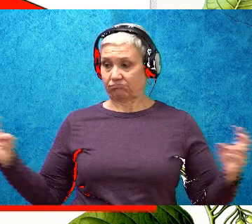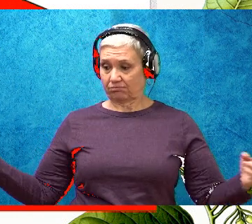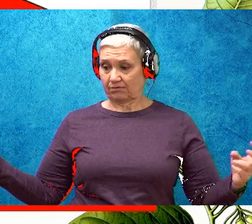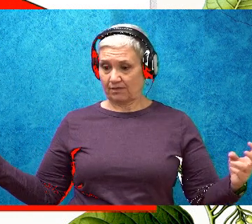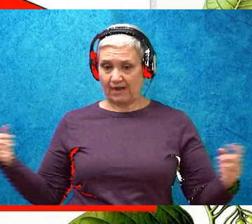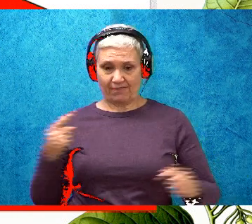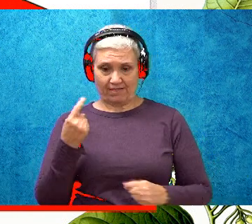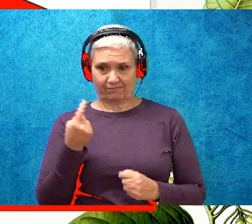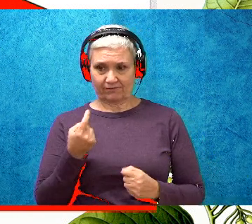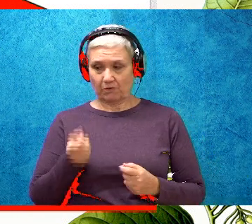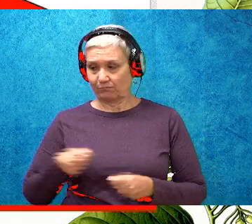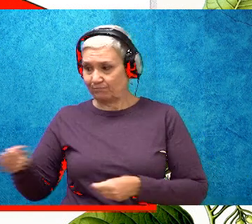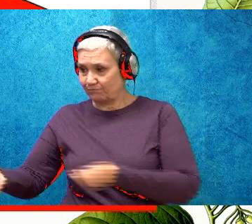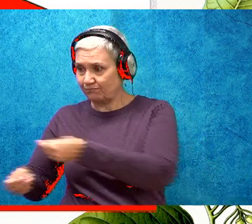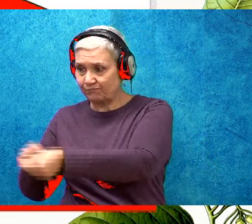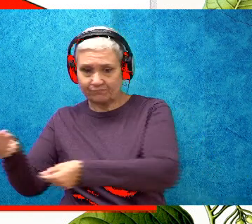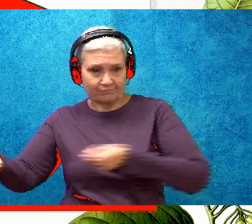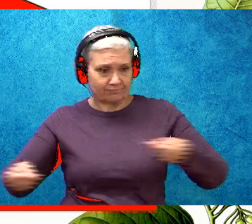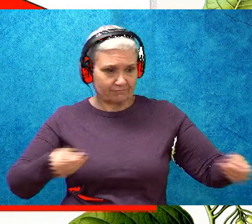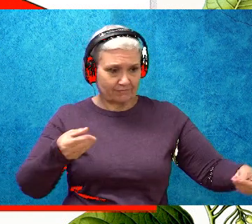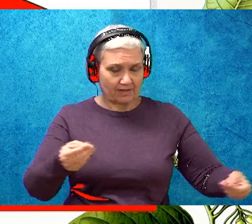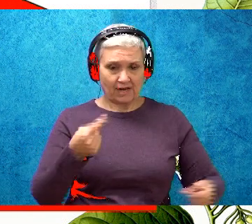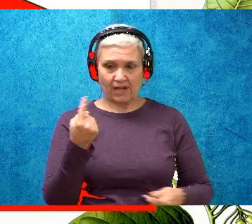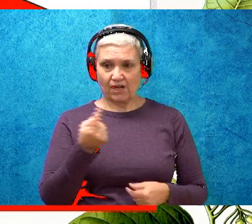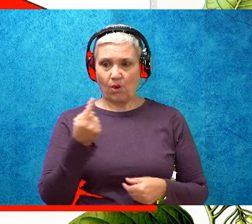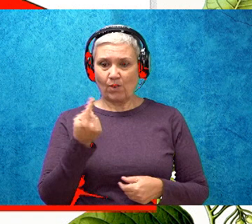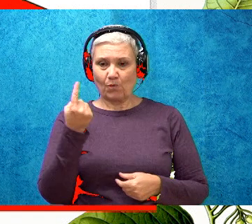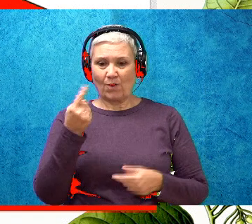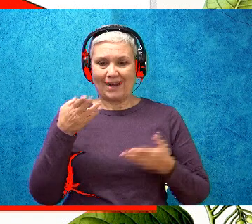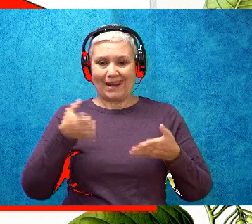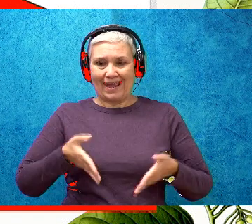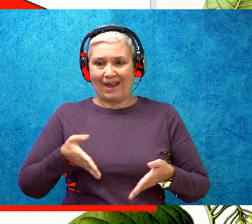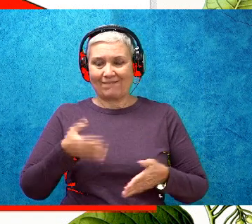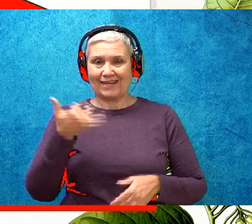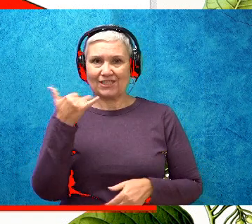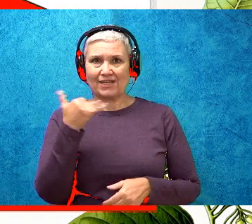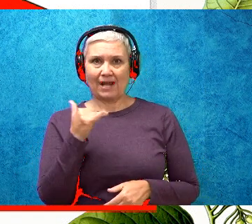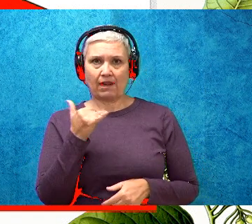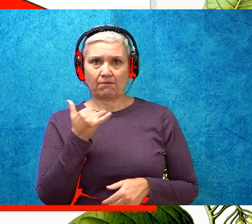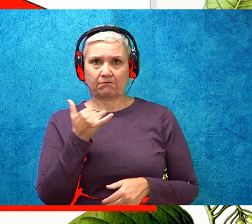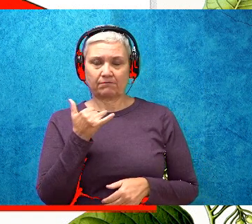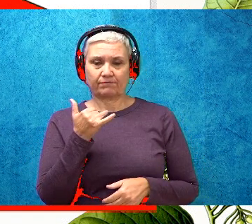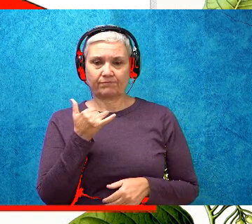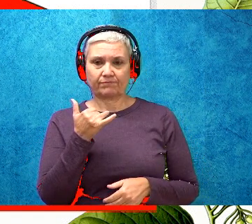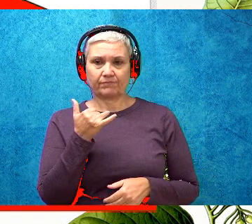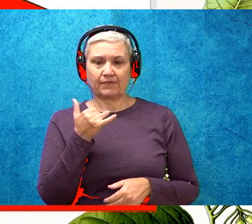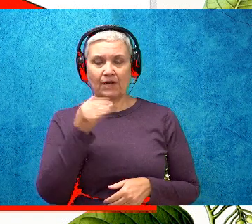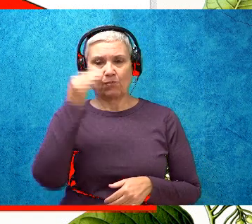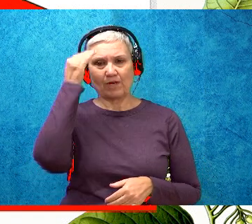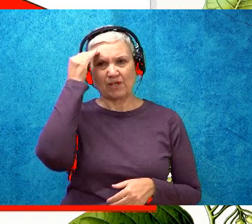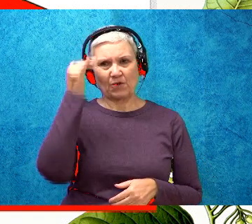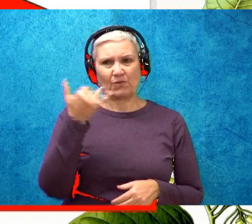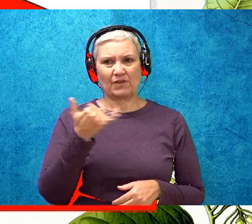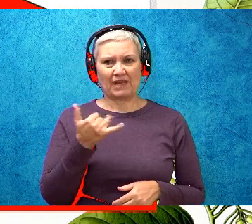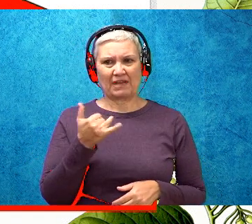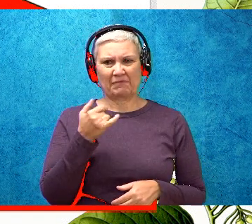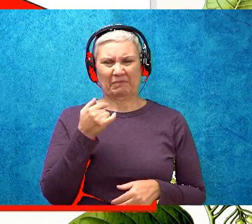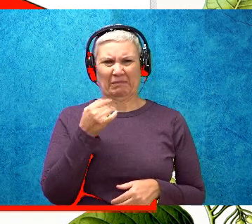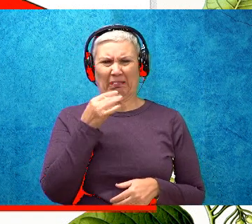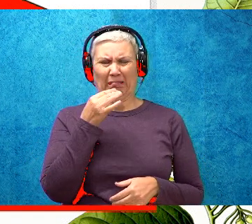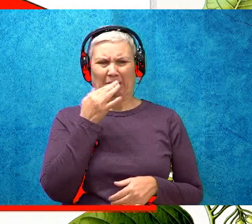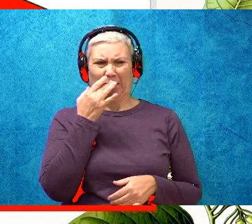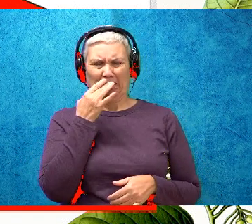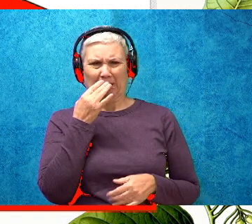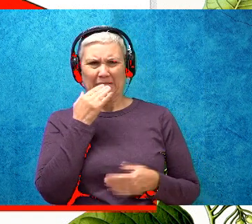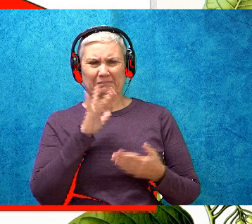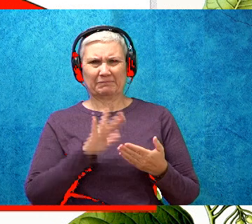of these friends her candy was the yellow one, and we knew that the yellow starburst tasted bad,